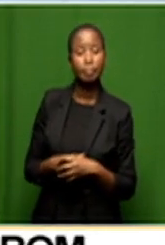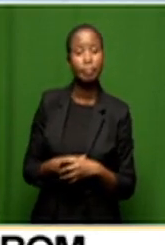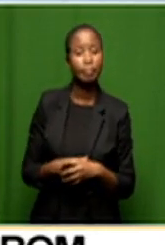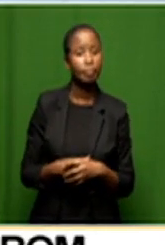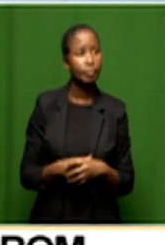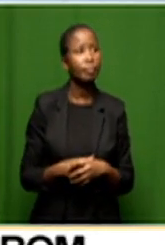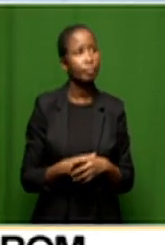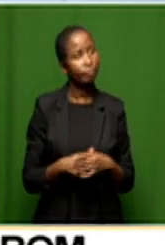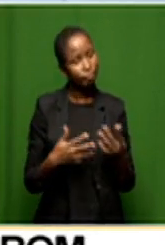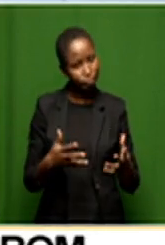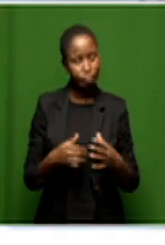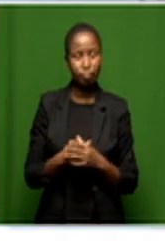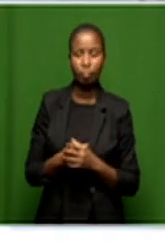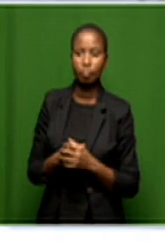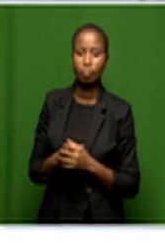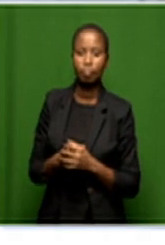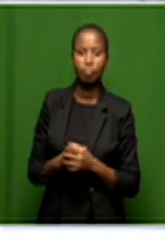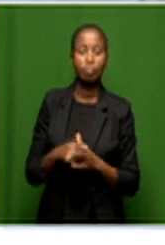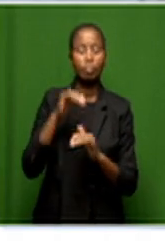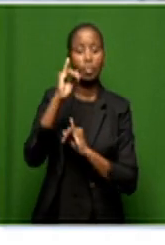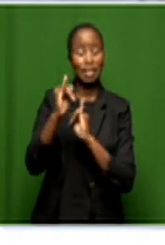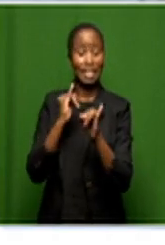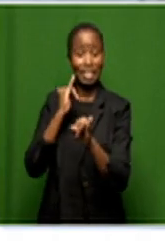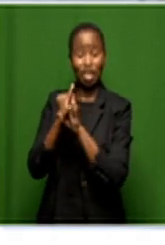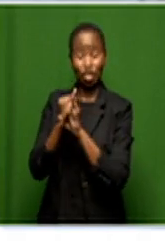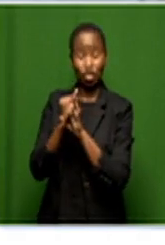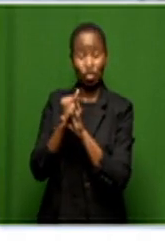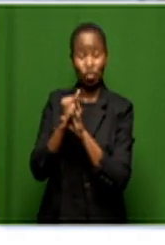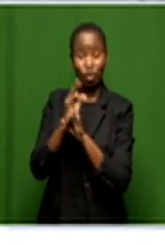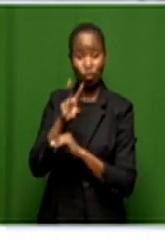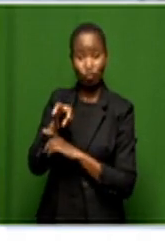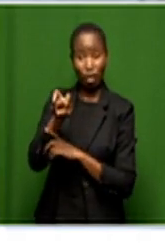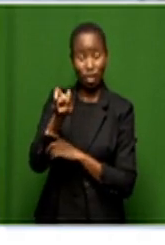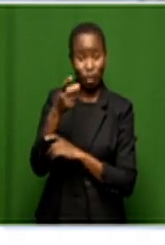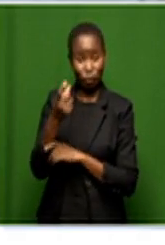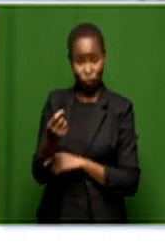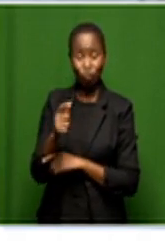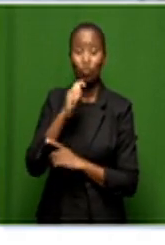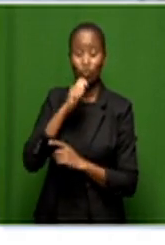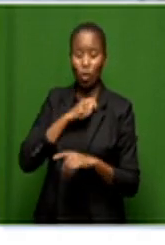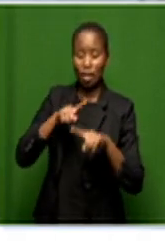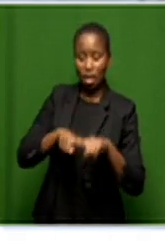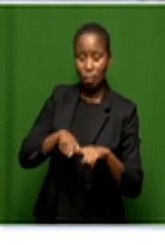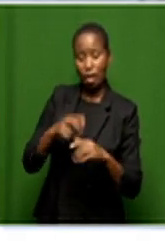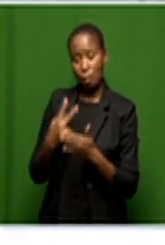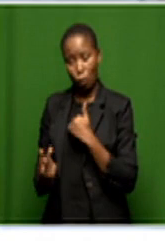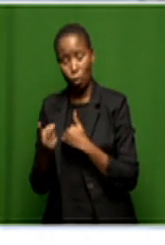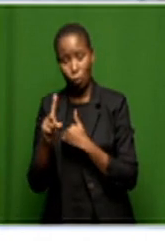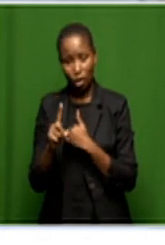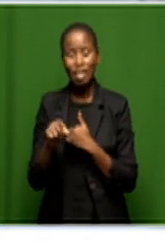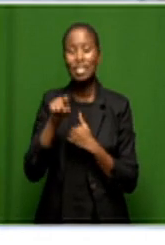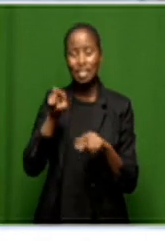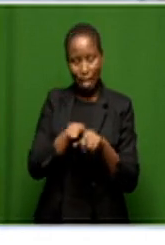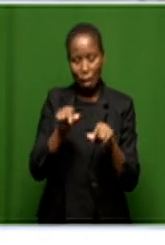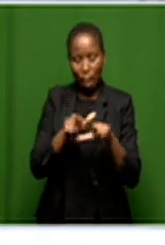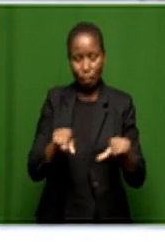Sure. So for international tourism to happen, it takes 2 to tango, essentially. And remember, even at lockdown level 3,